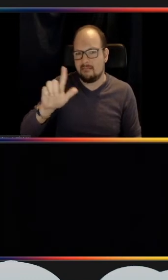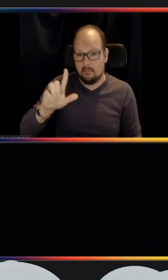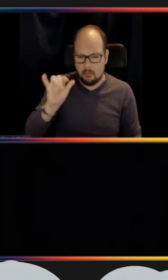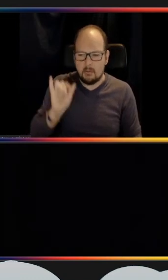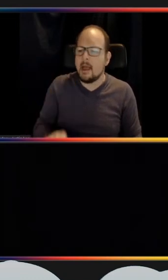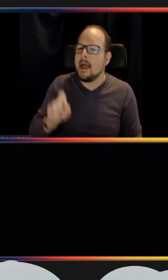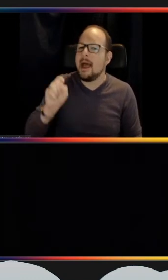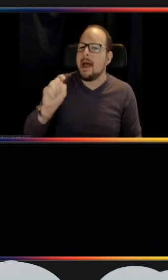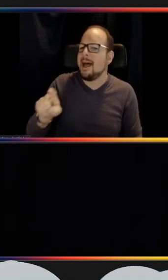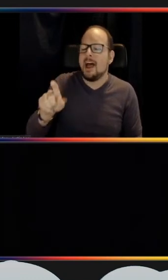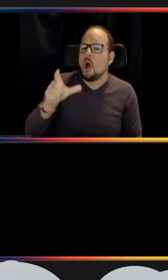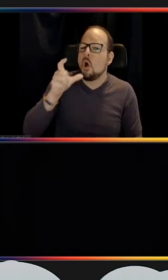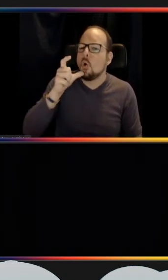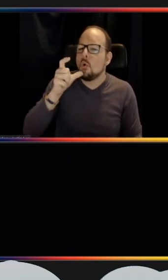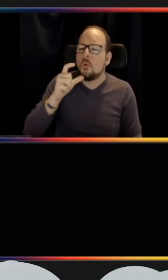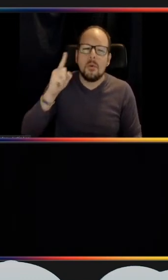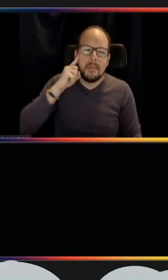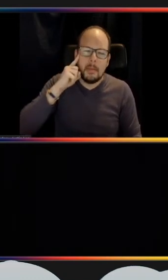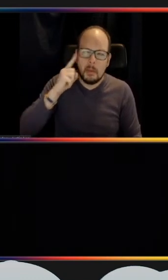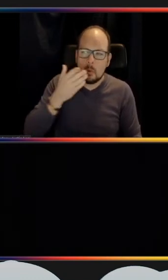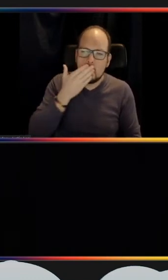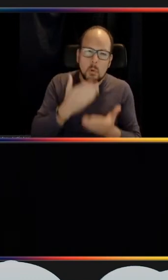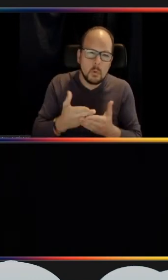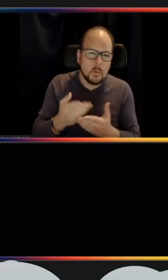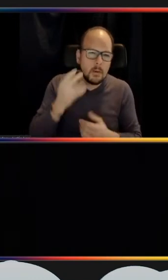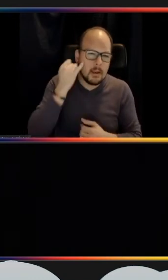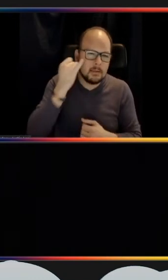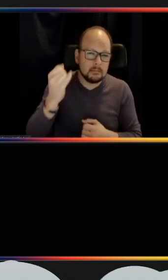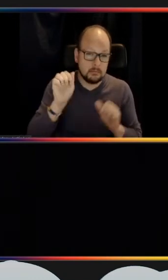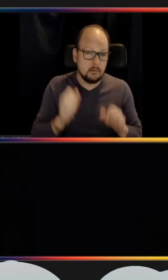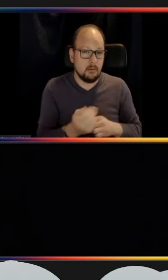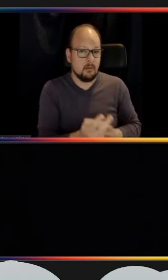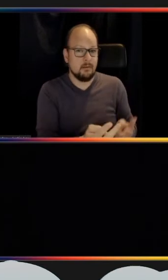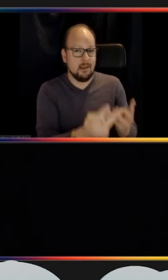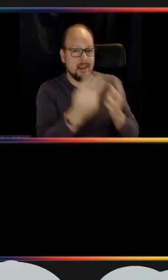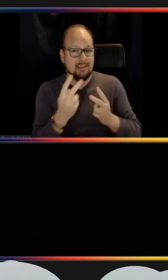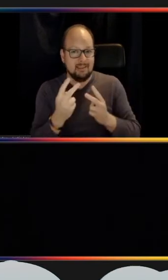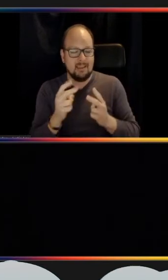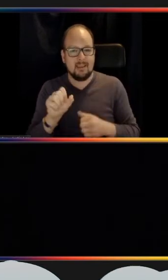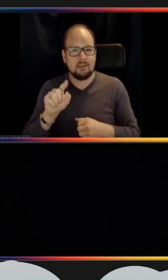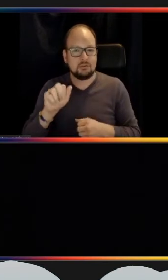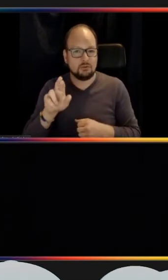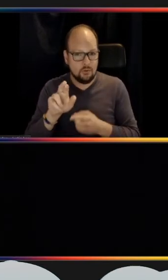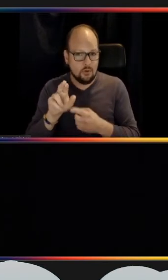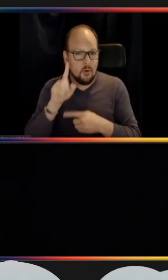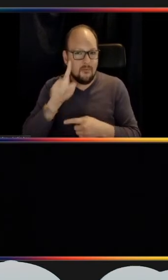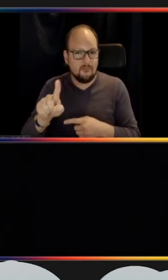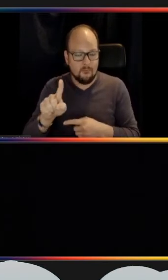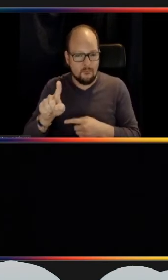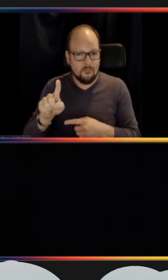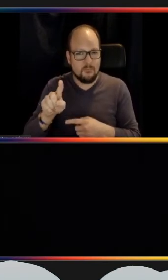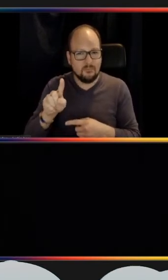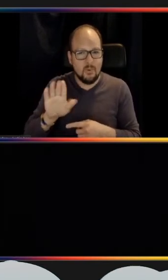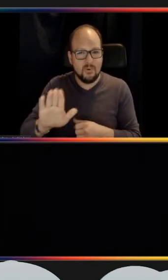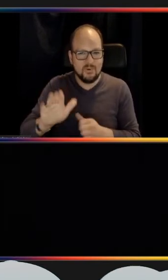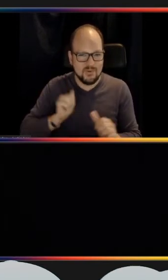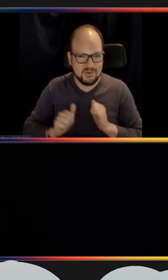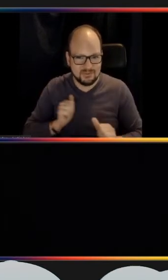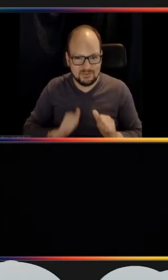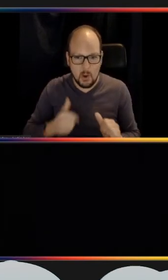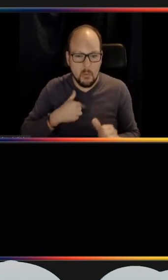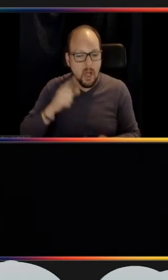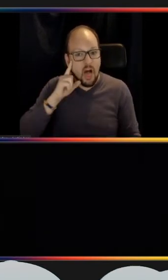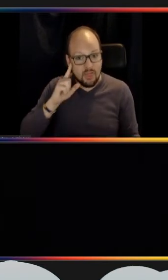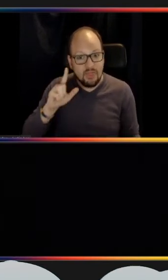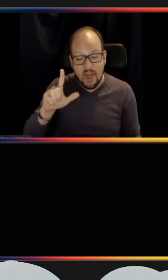guest star on an episode of One Day at a Time? Well, now I have to come up with a new answer, because Mr. Lin-Manuel